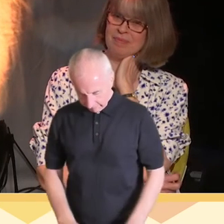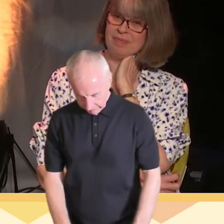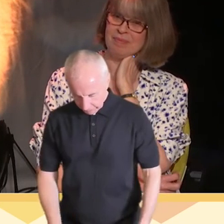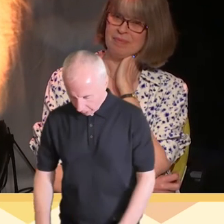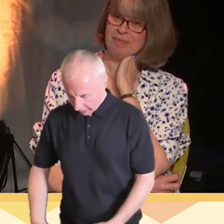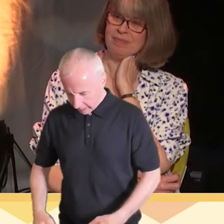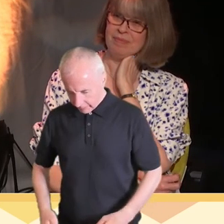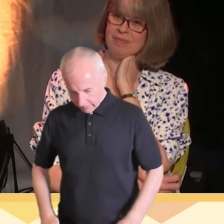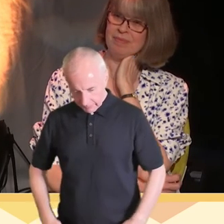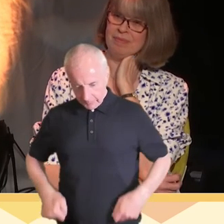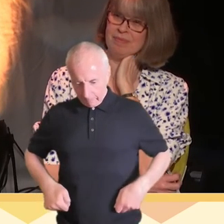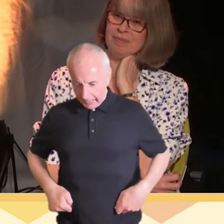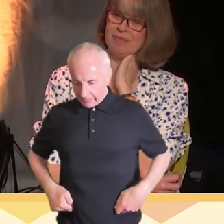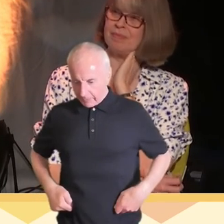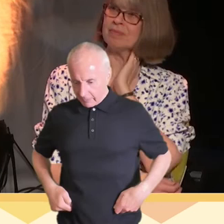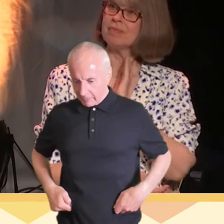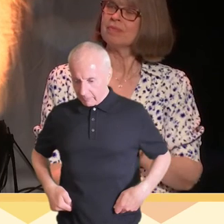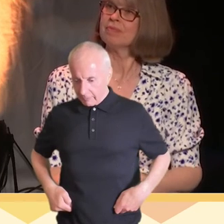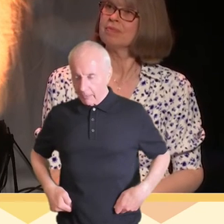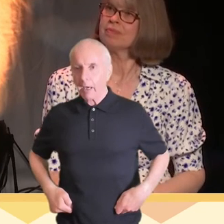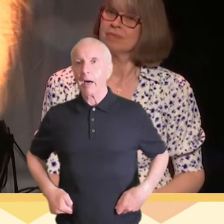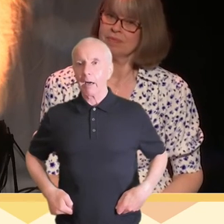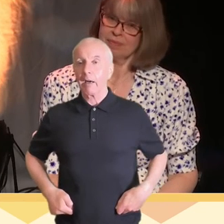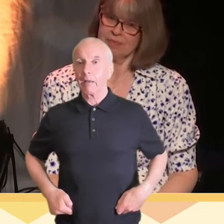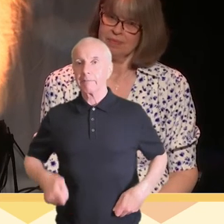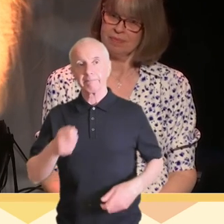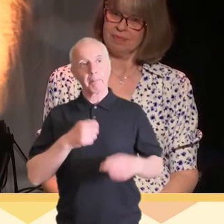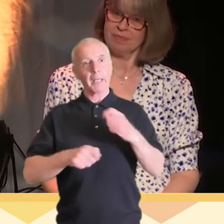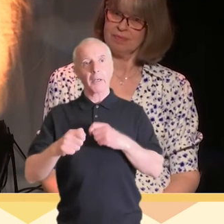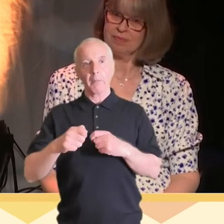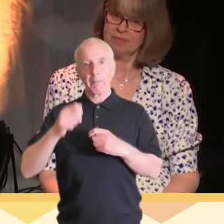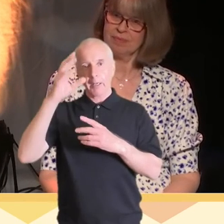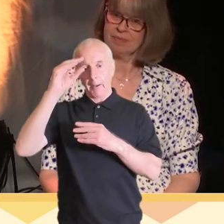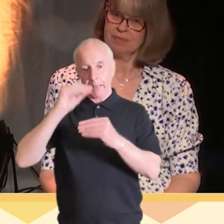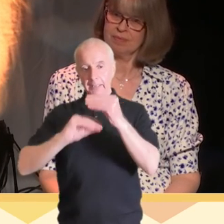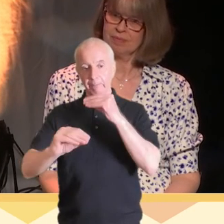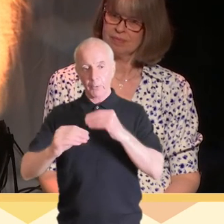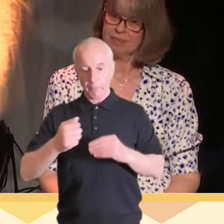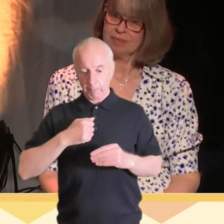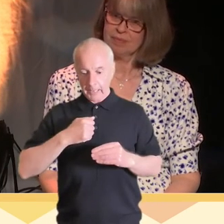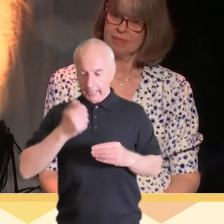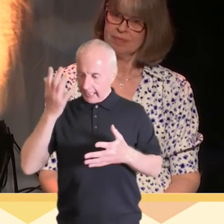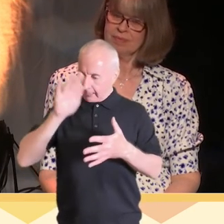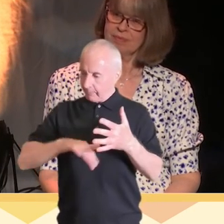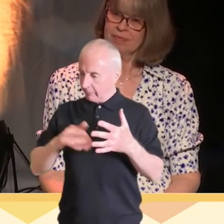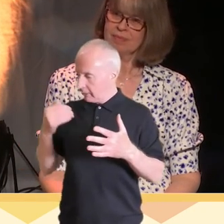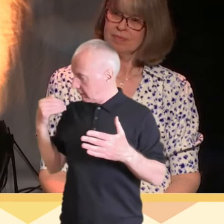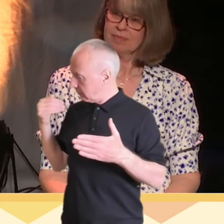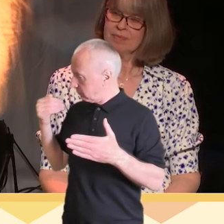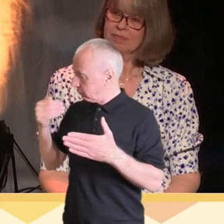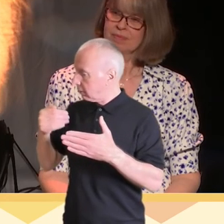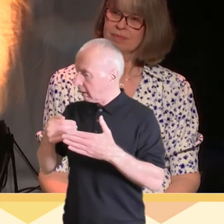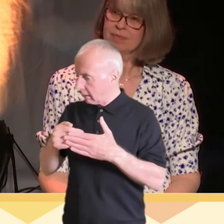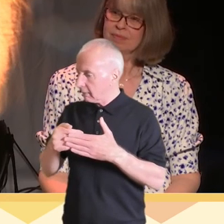pants. And it became a metaphor for what I was experiencing. And it